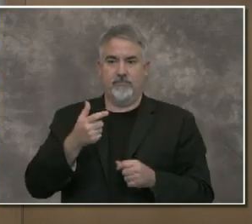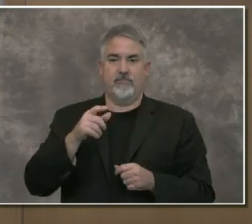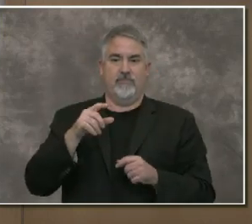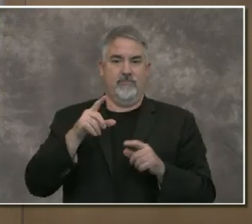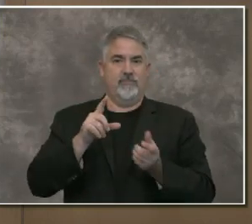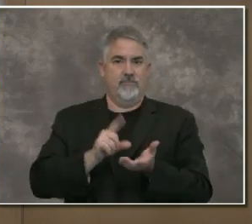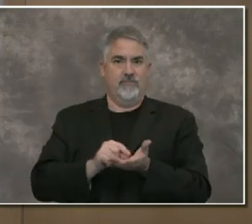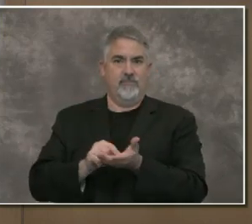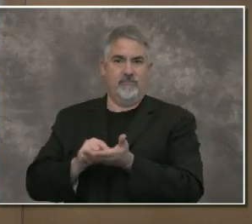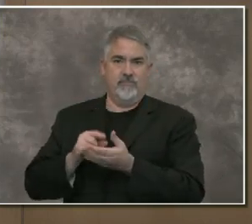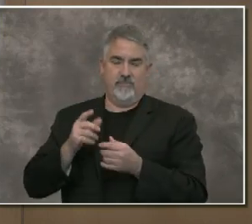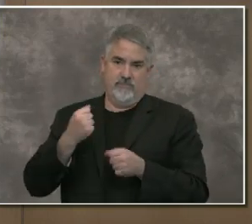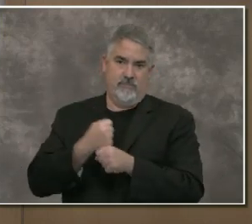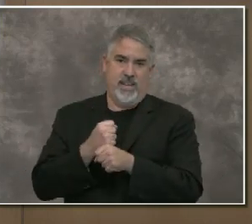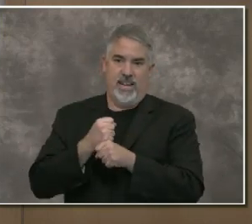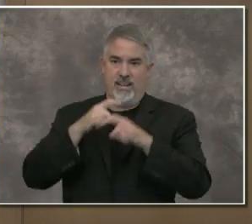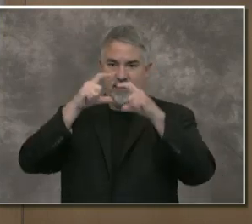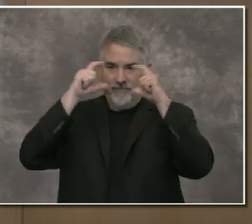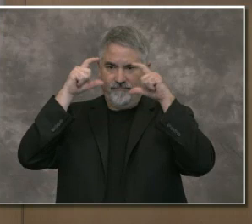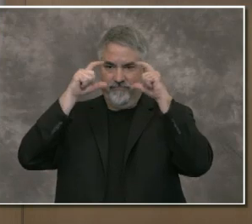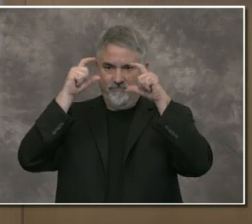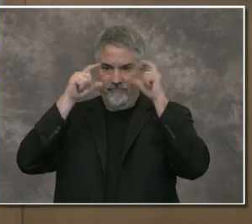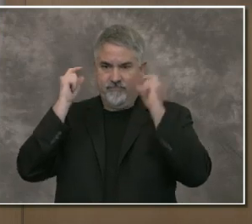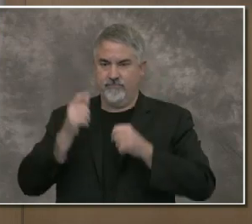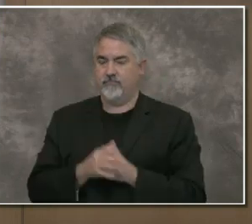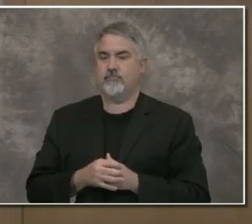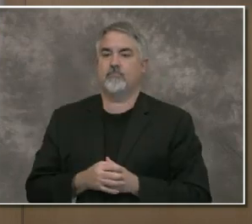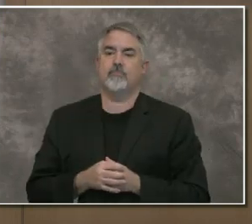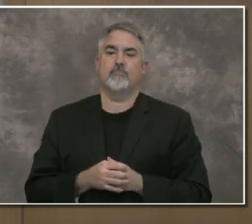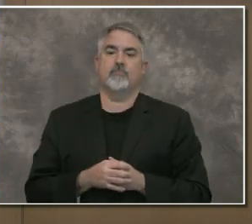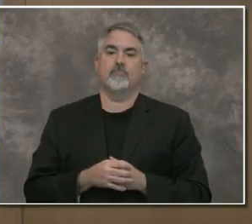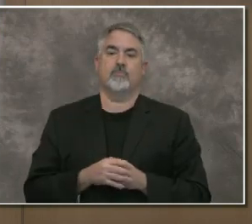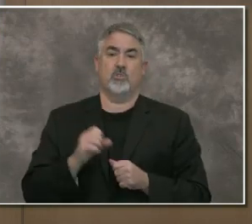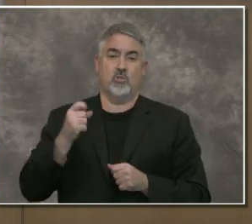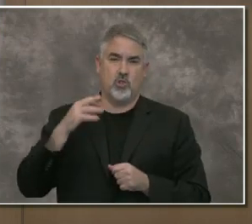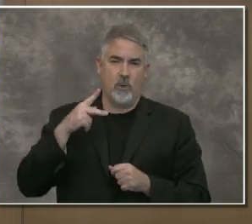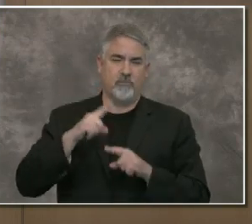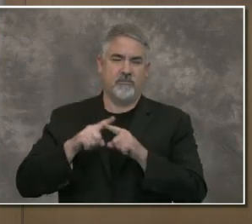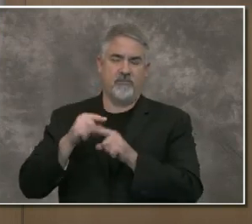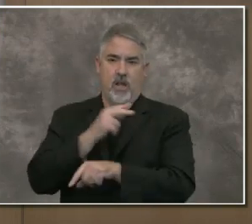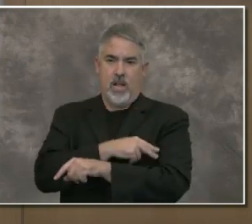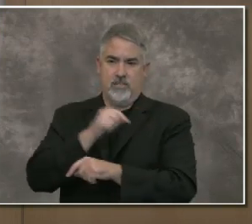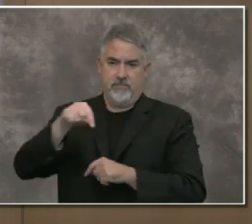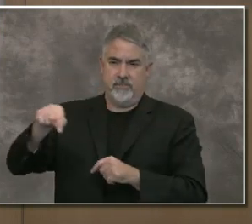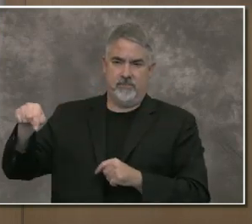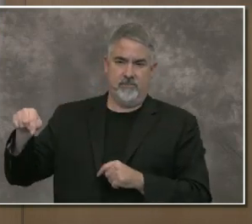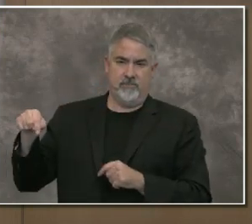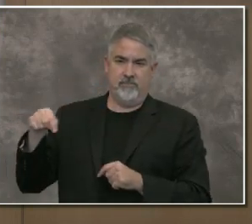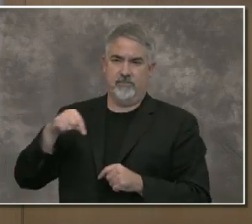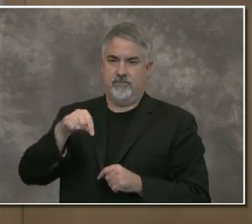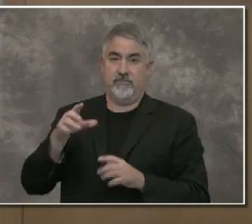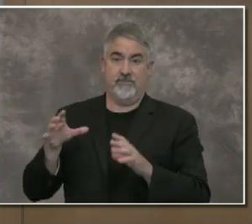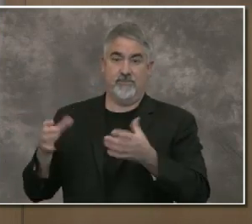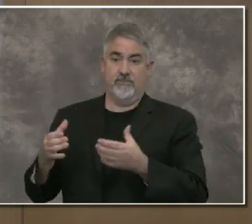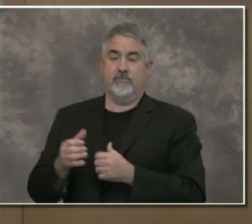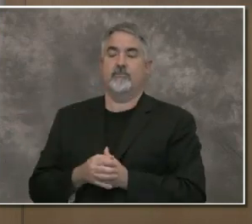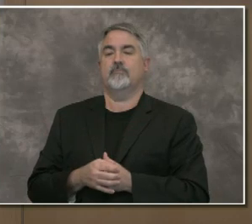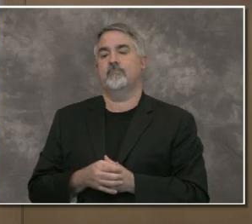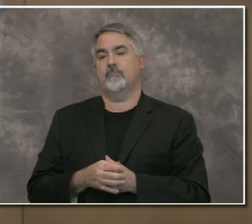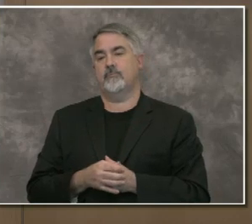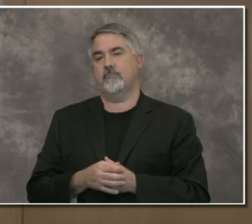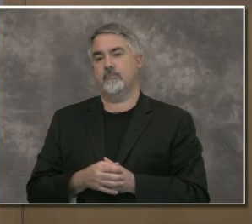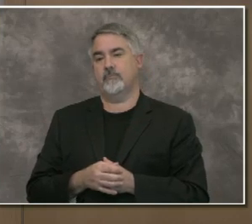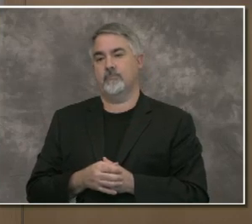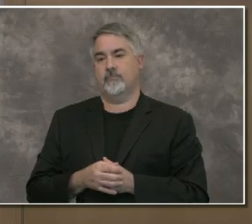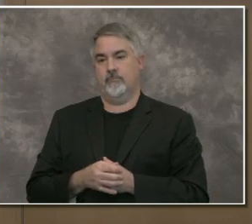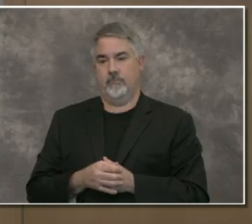Angeles, including to Sharp Healthcare, Scripps Health, and UCLA Medical Center. I applaud these companies, and obviously